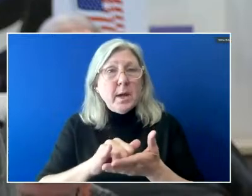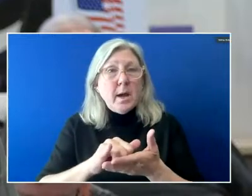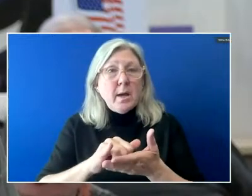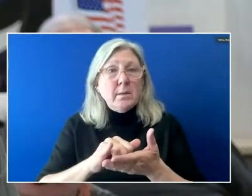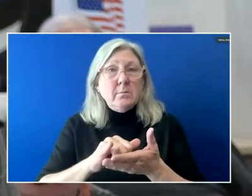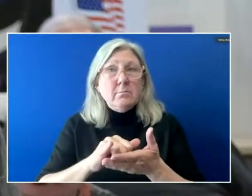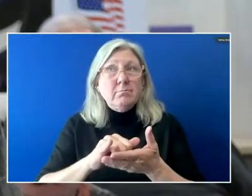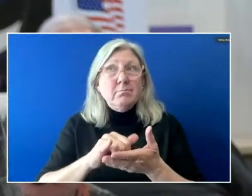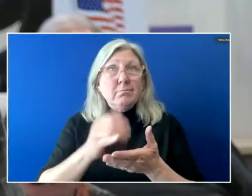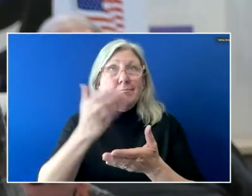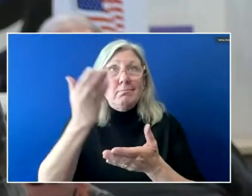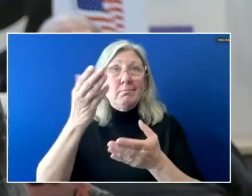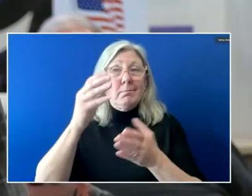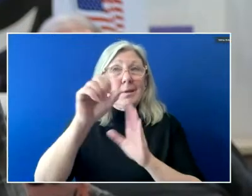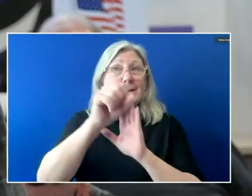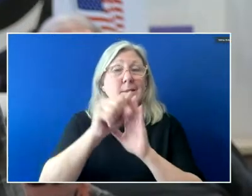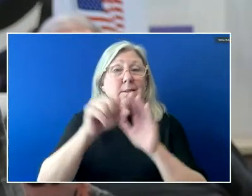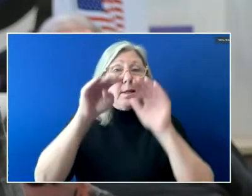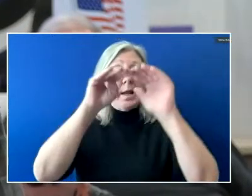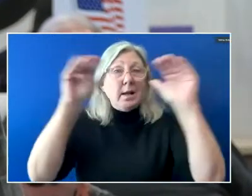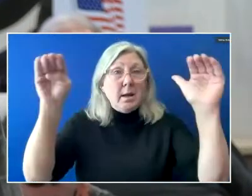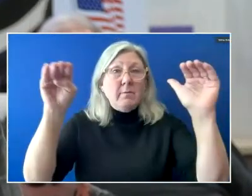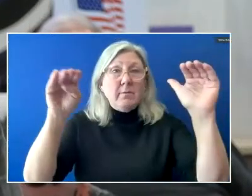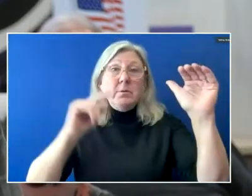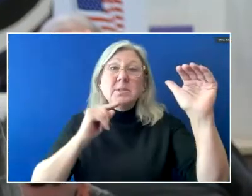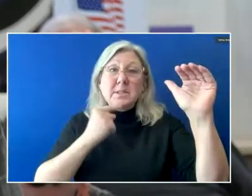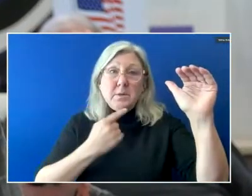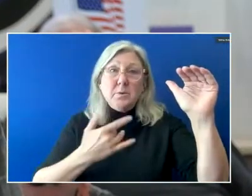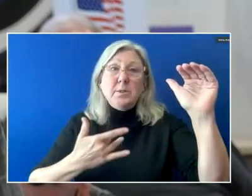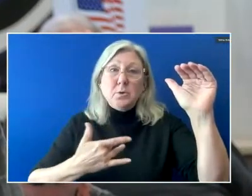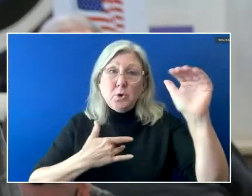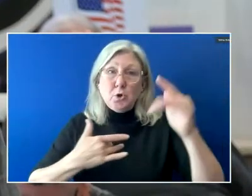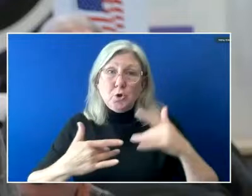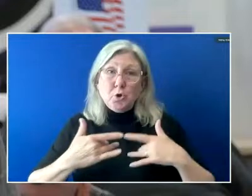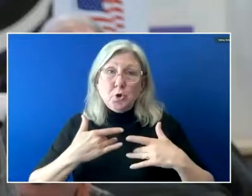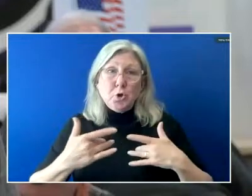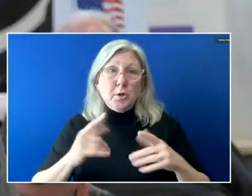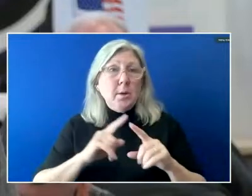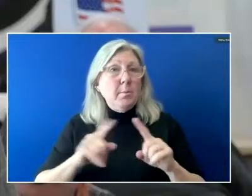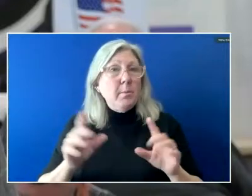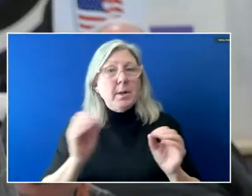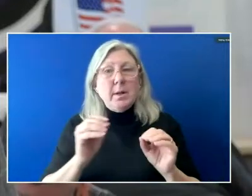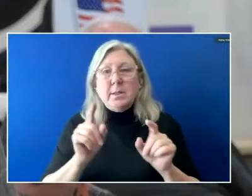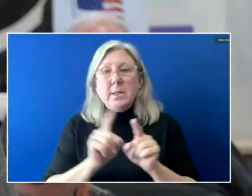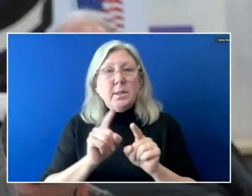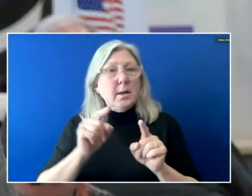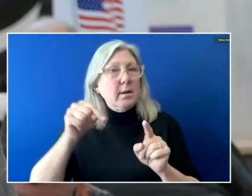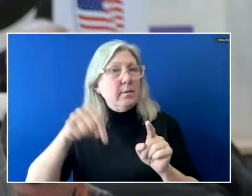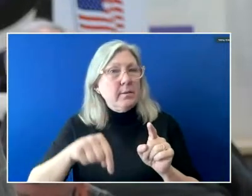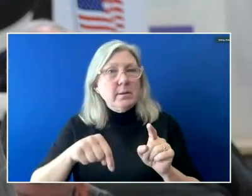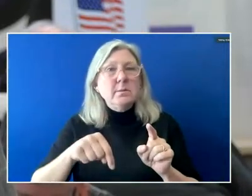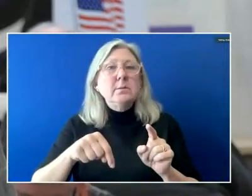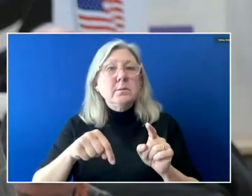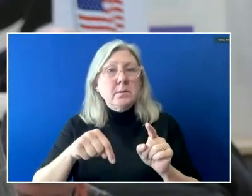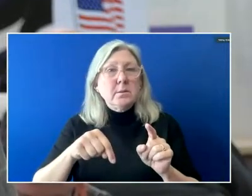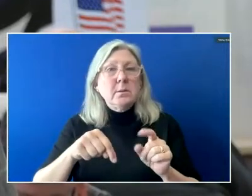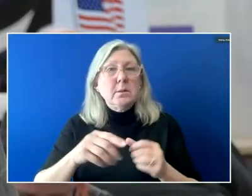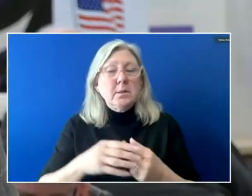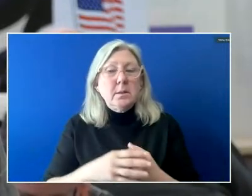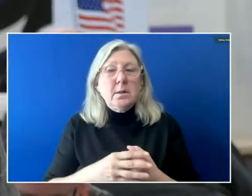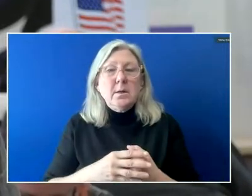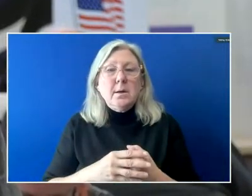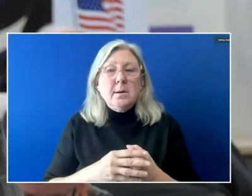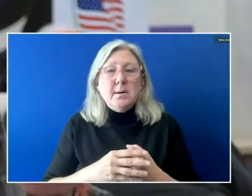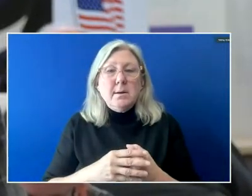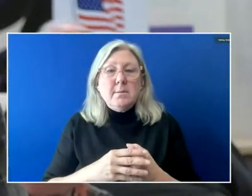level um very serious ones but nothing like this um